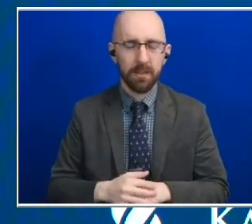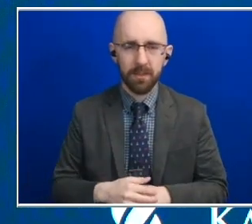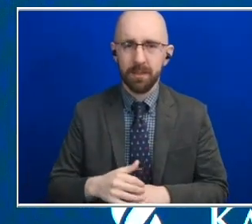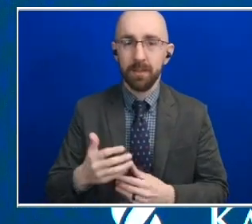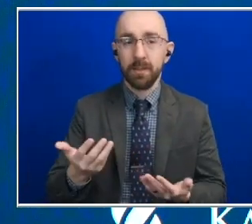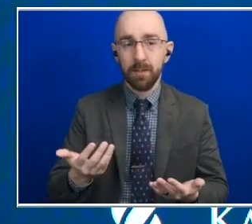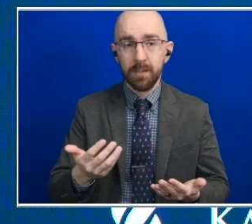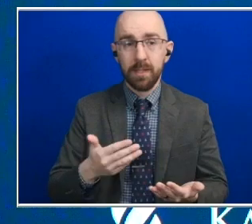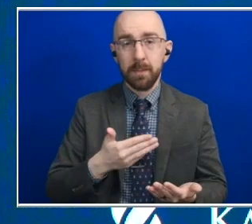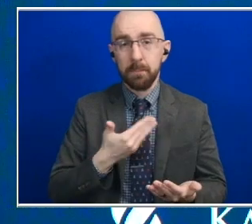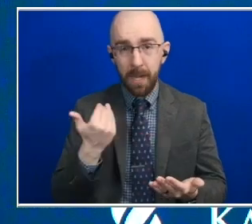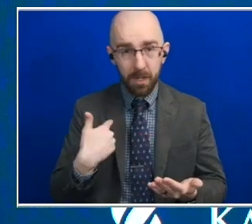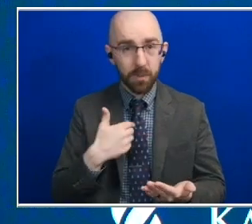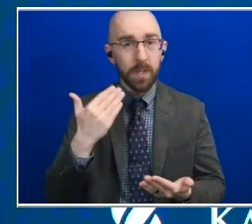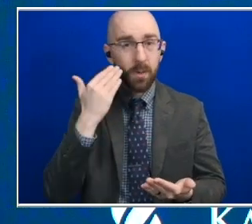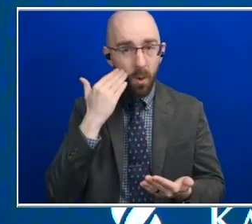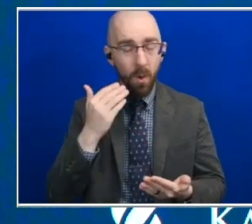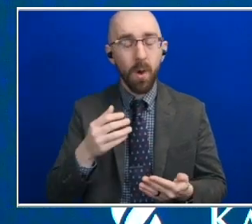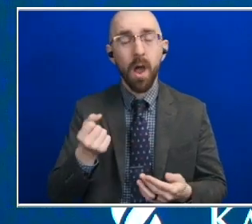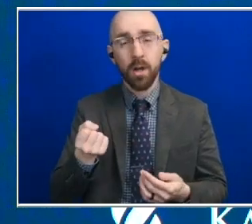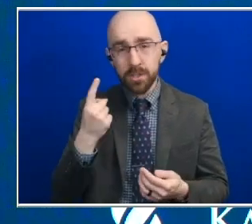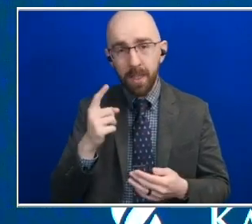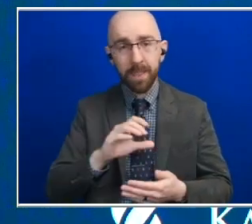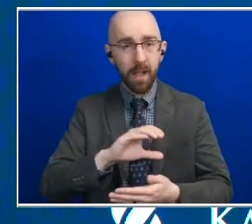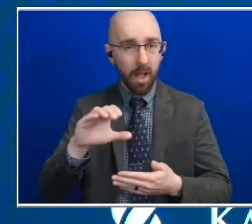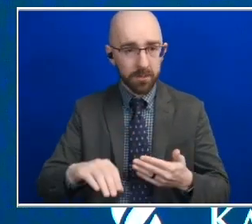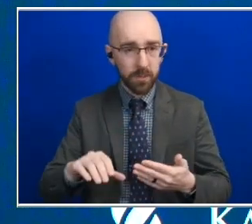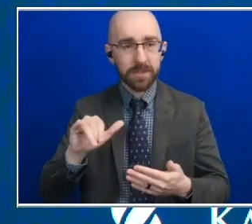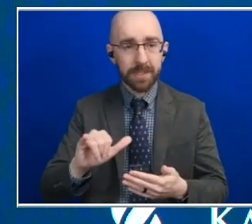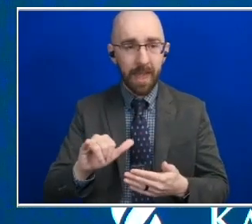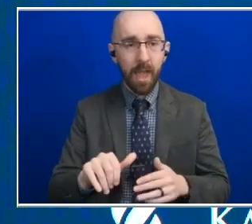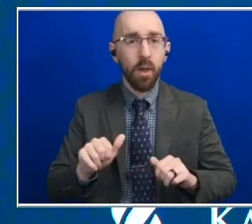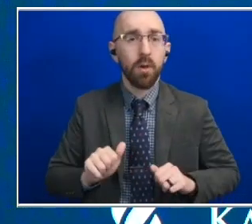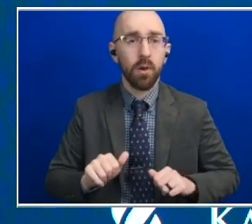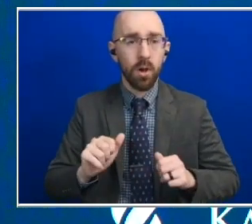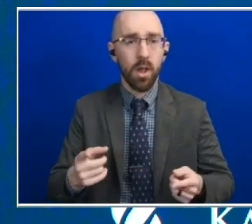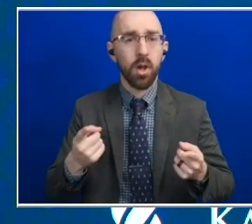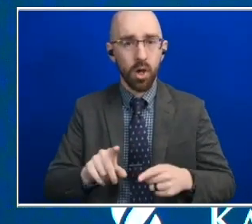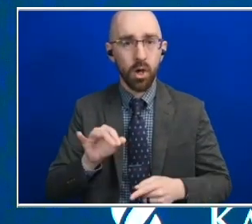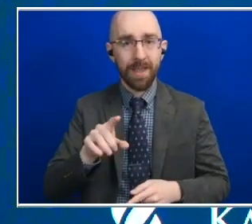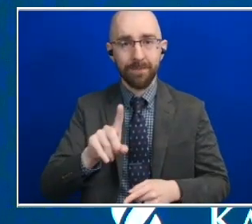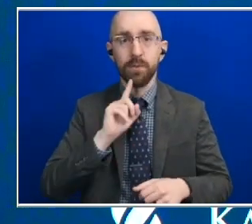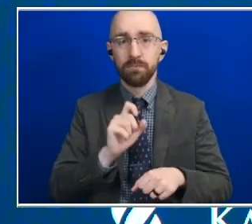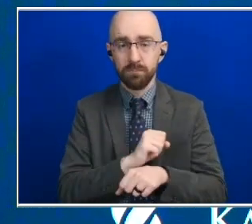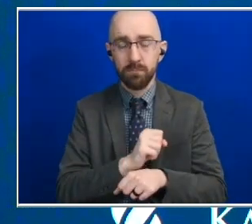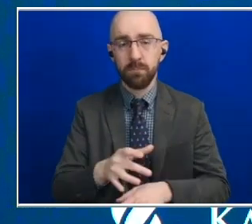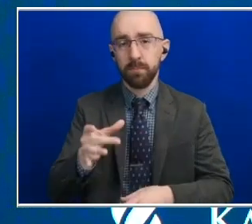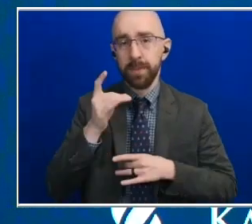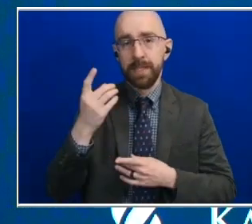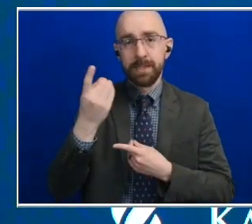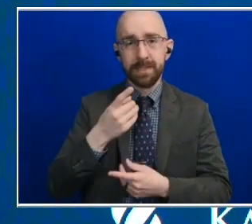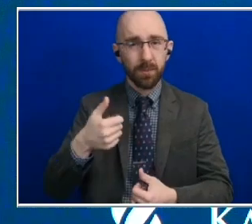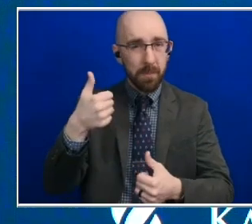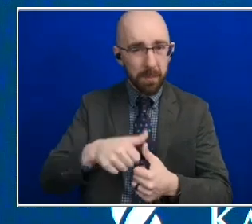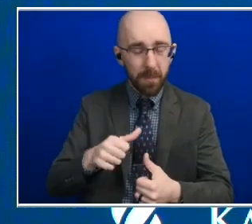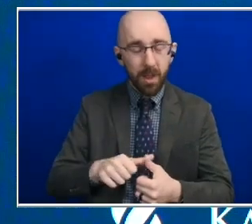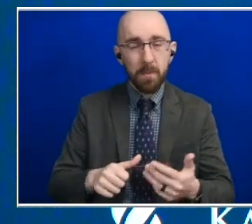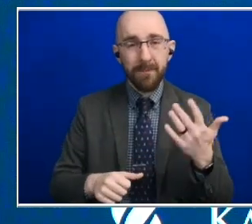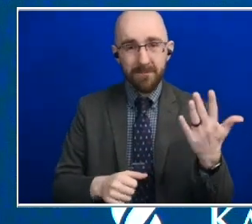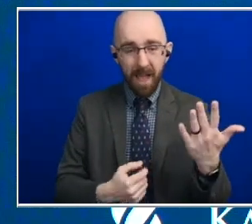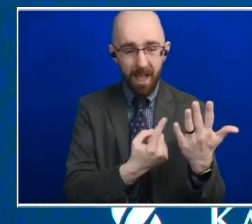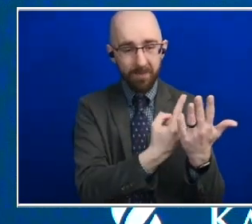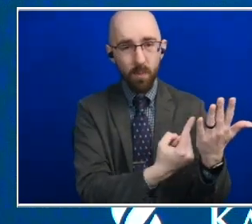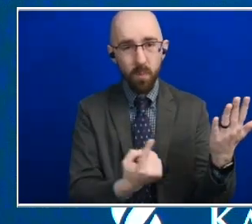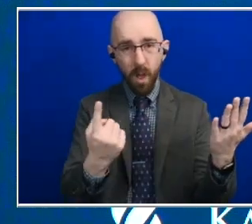and understand the consequences that could occur if you actually get the disease. Remember, about 1 in 5 people are hospitalized.